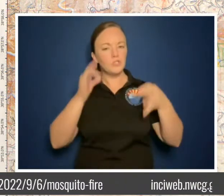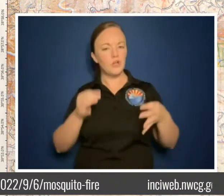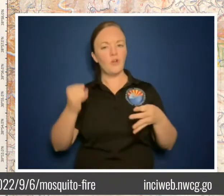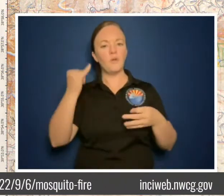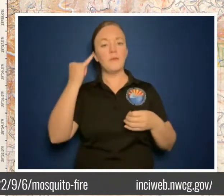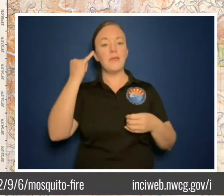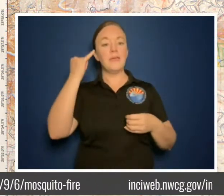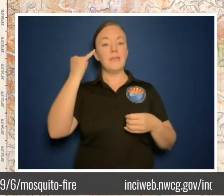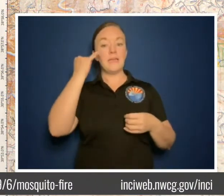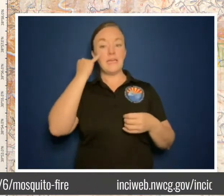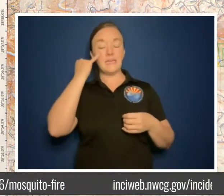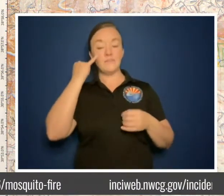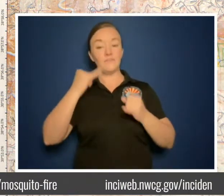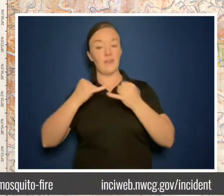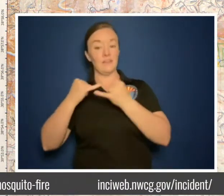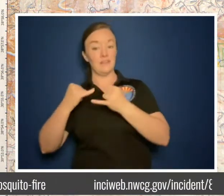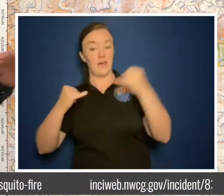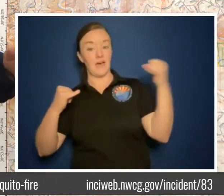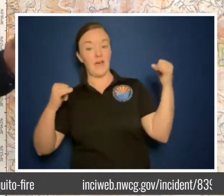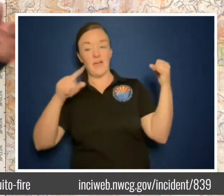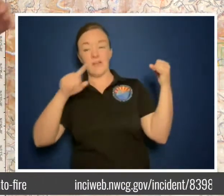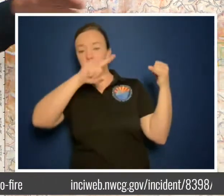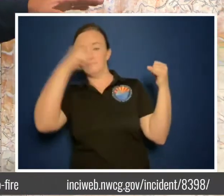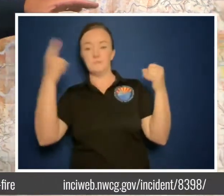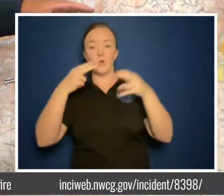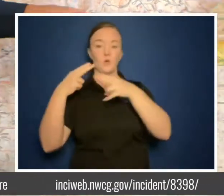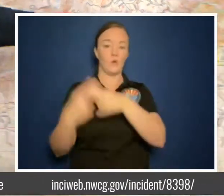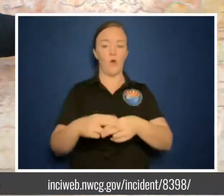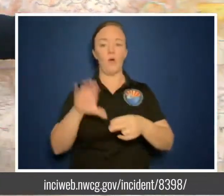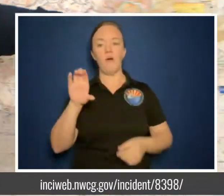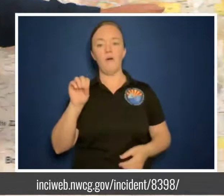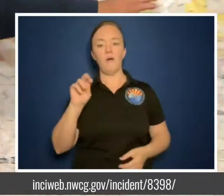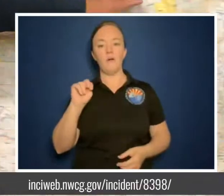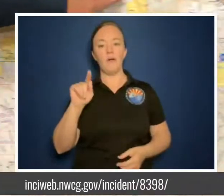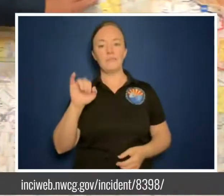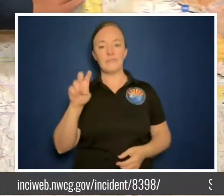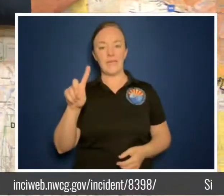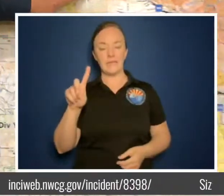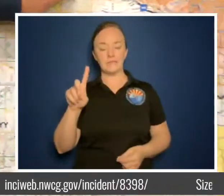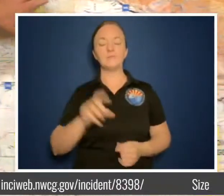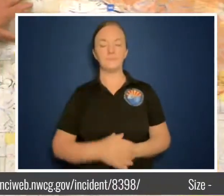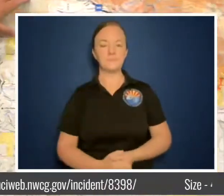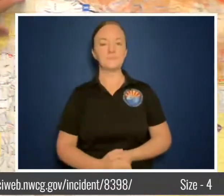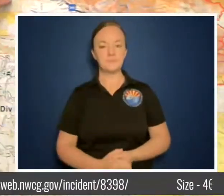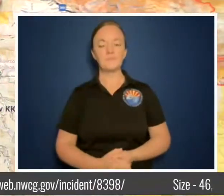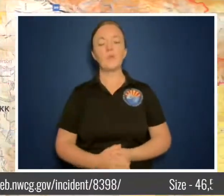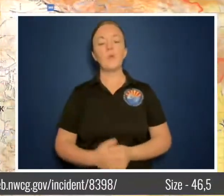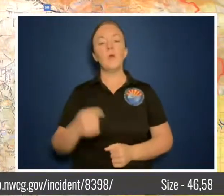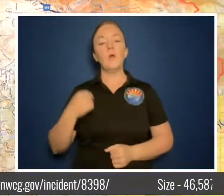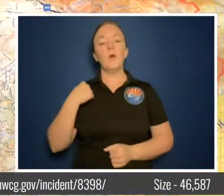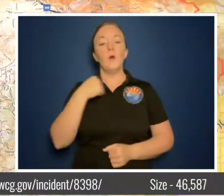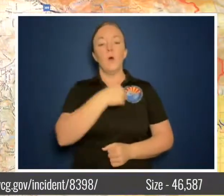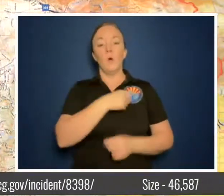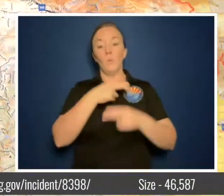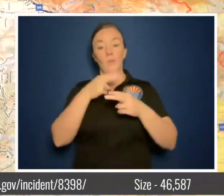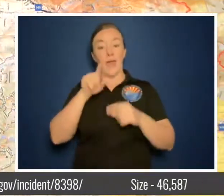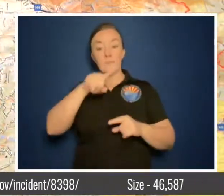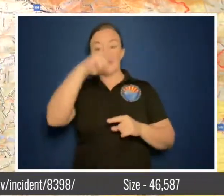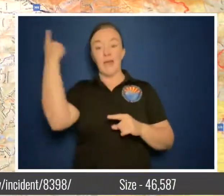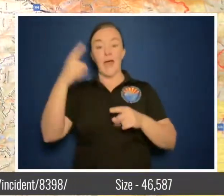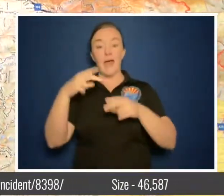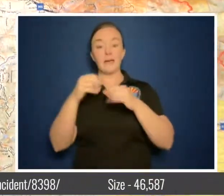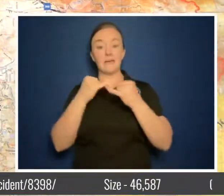contained. When we refer to black line, that's what we're referring to